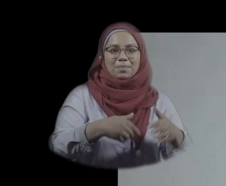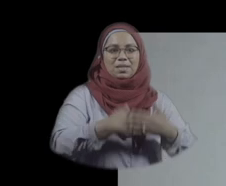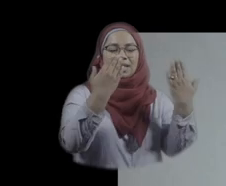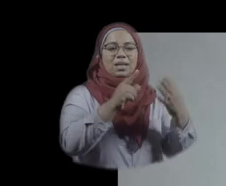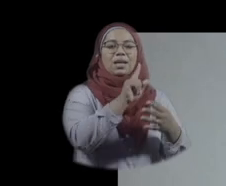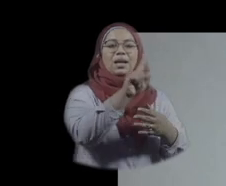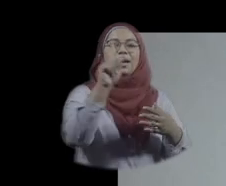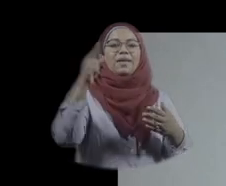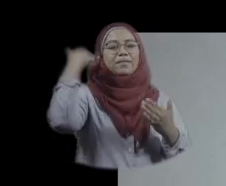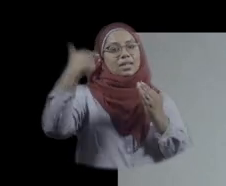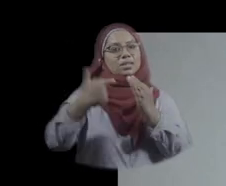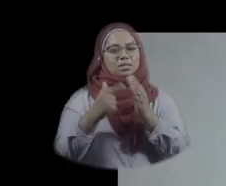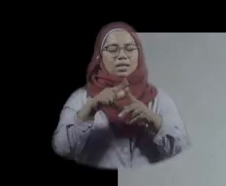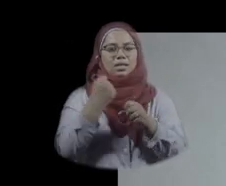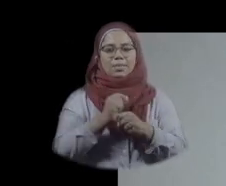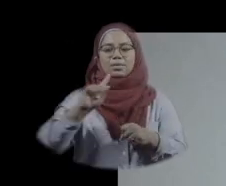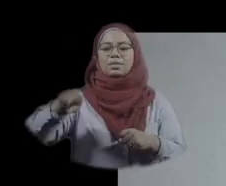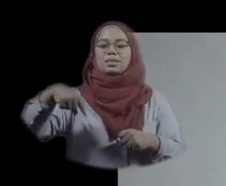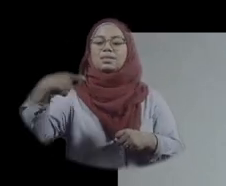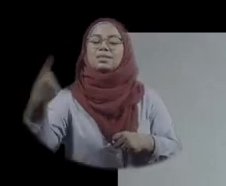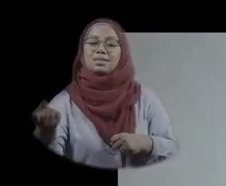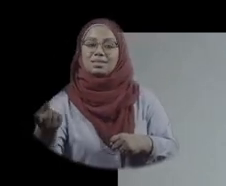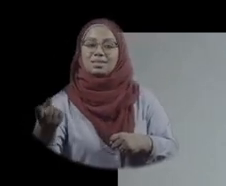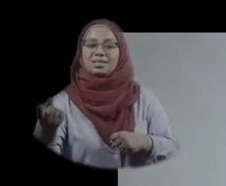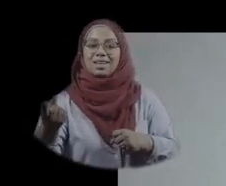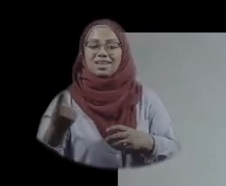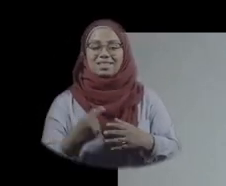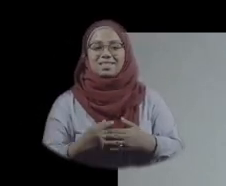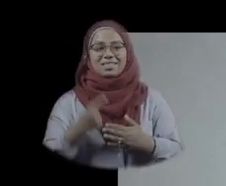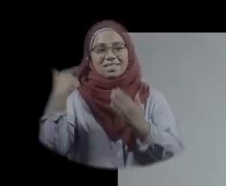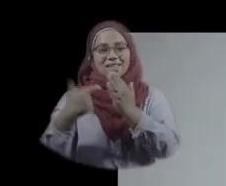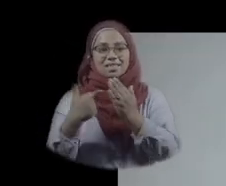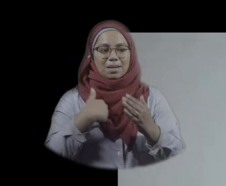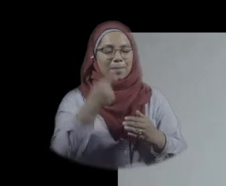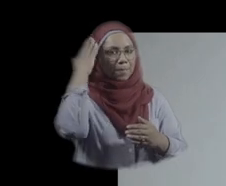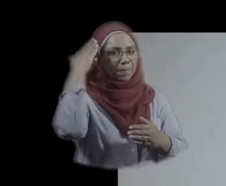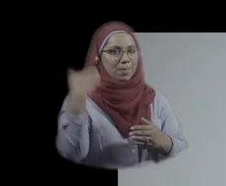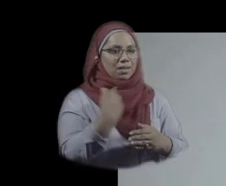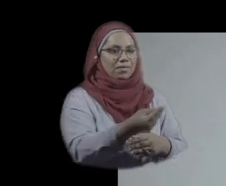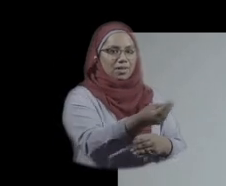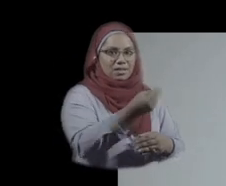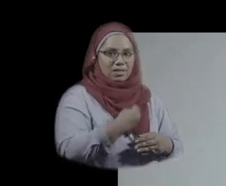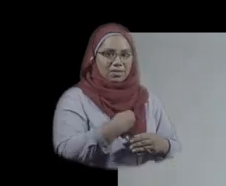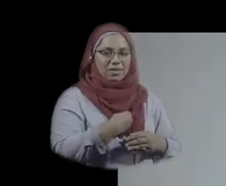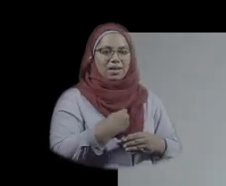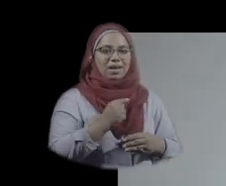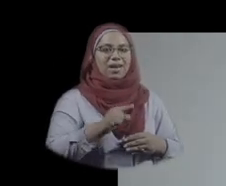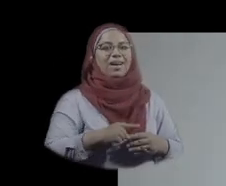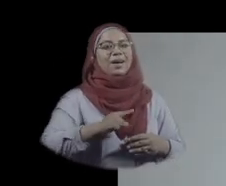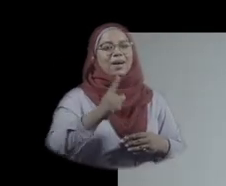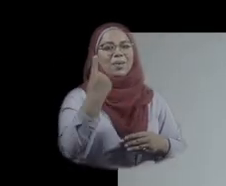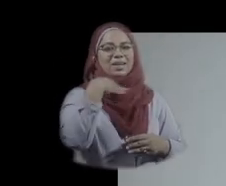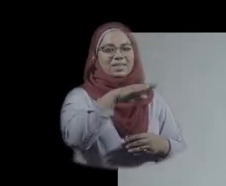home testing on the way. Madam testing of the my mom would give like 100 rupees. So, without fail,